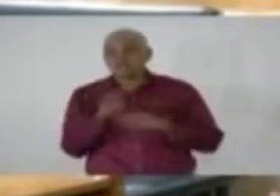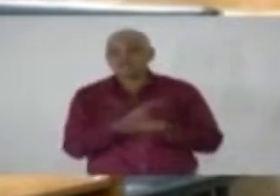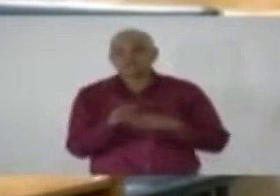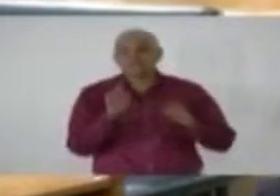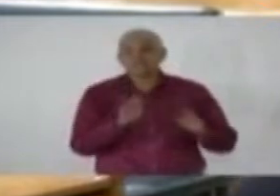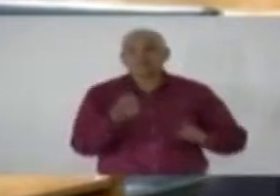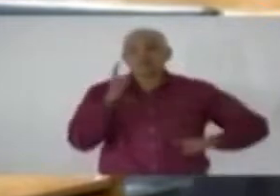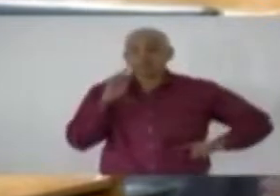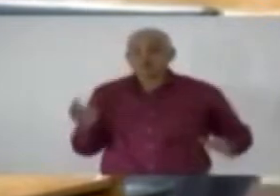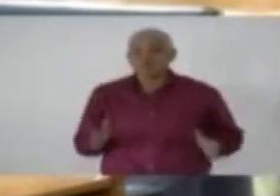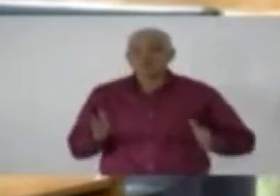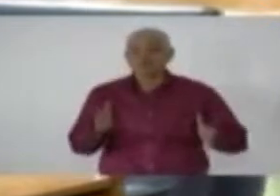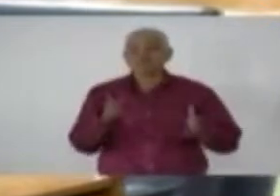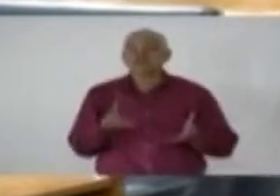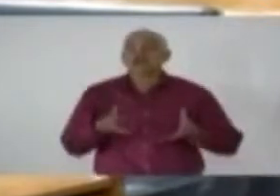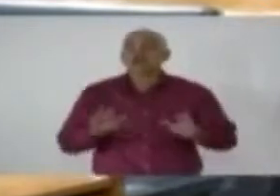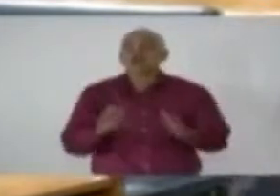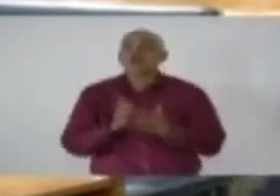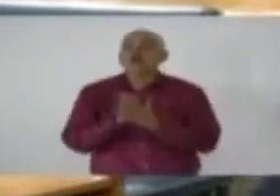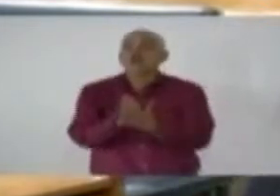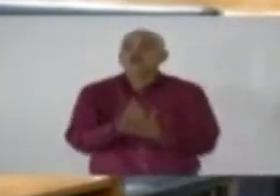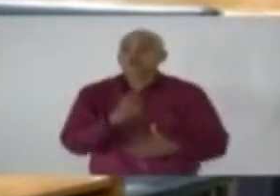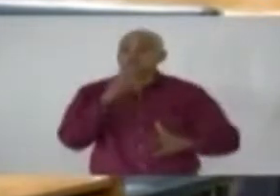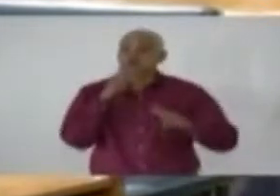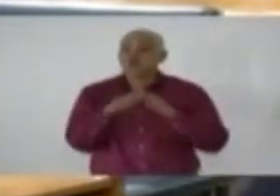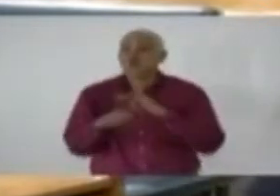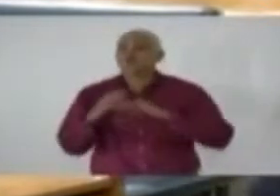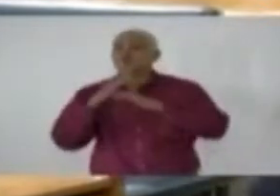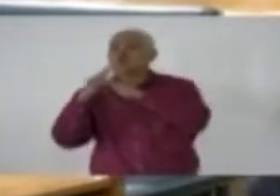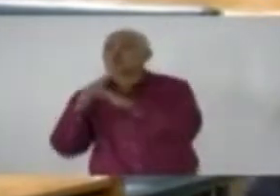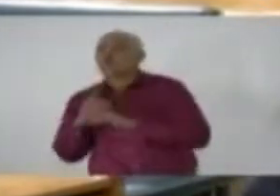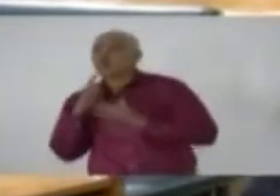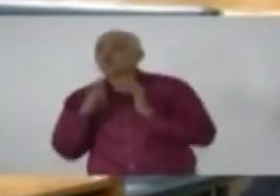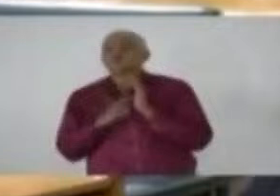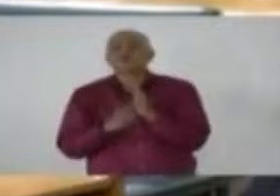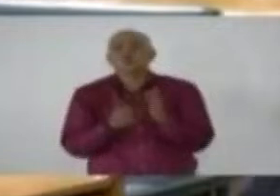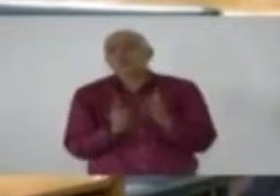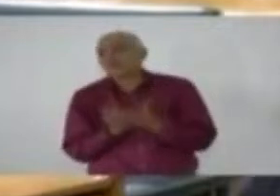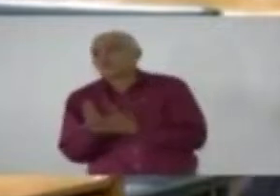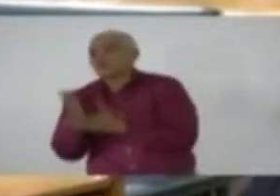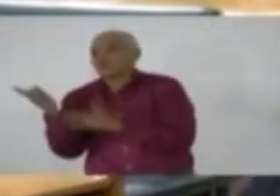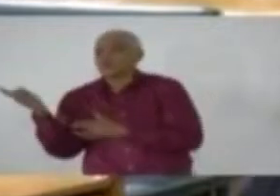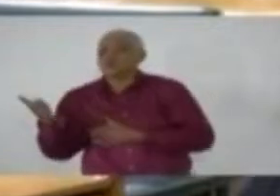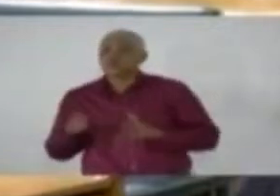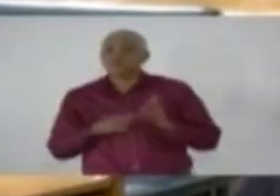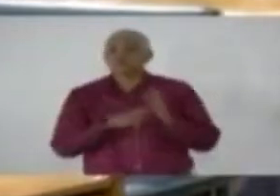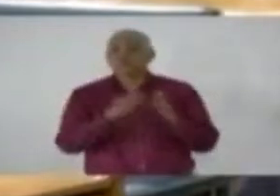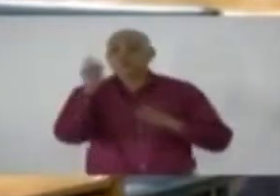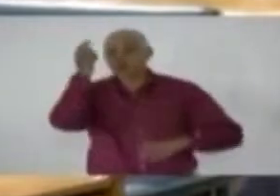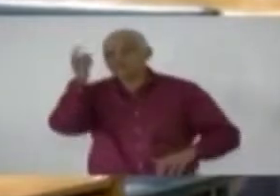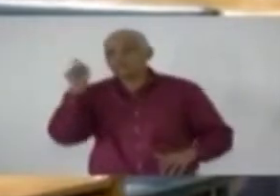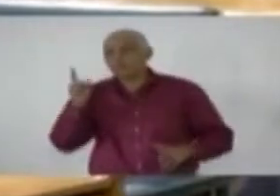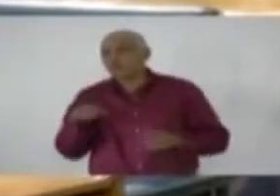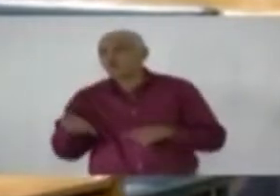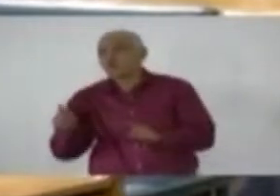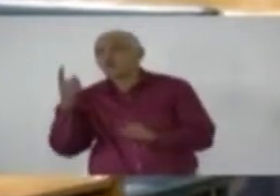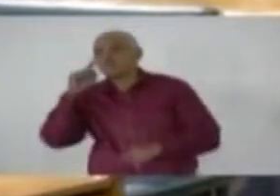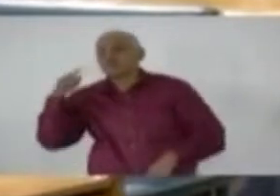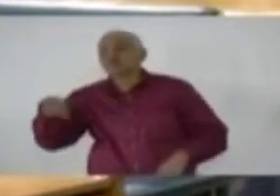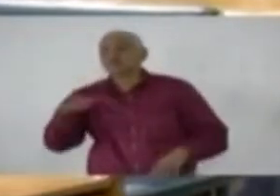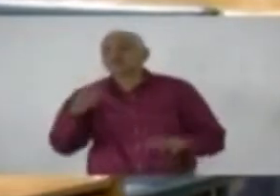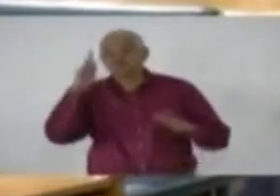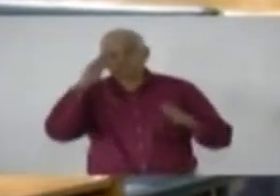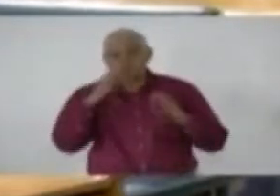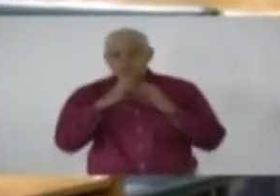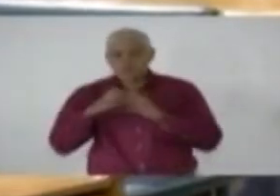mean facilitate, enable, help, cut out the red tape, show us where they can't cut it, show the government where it is, and